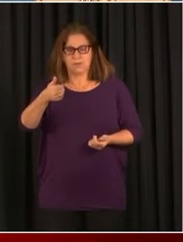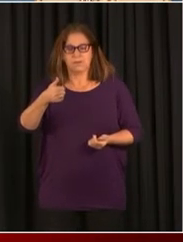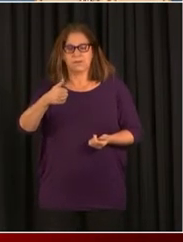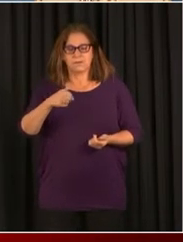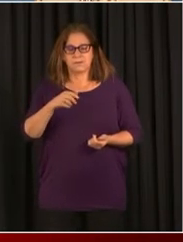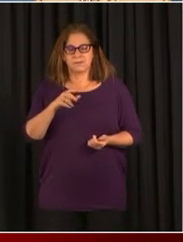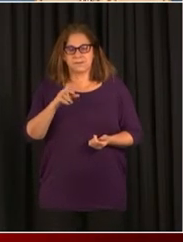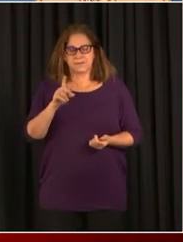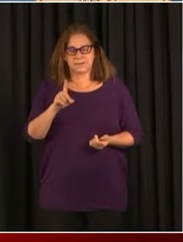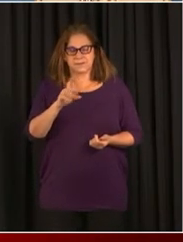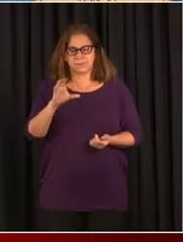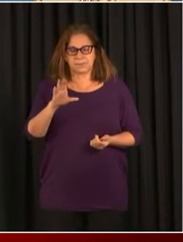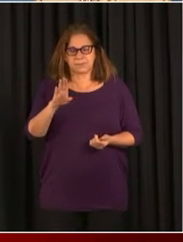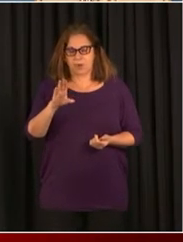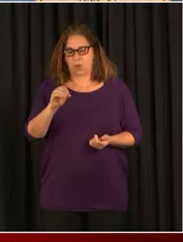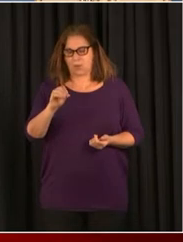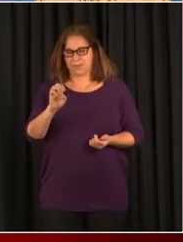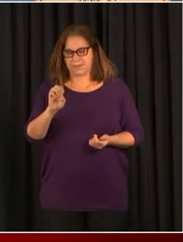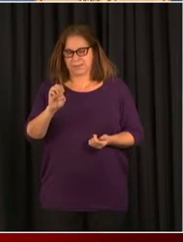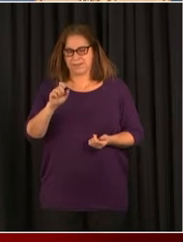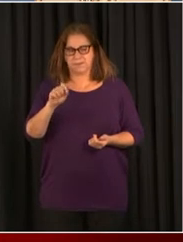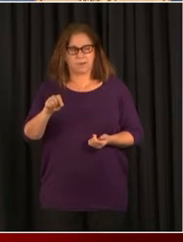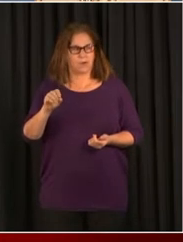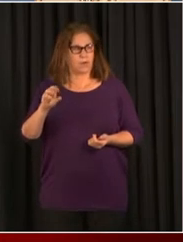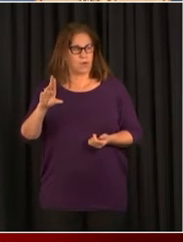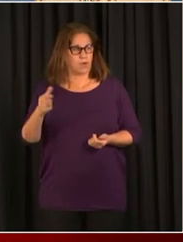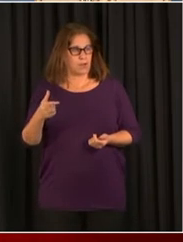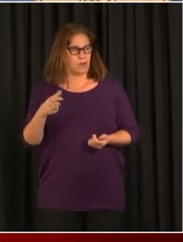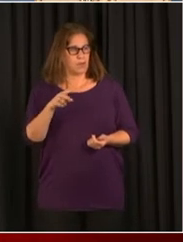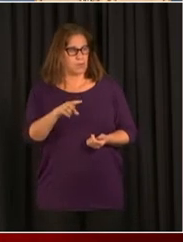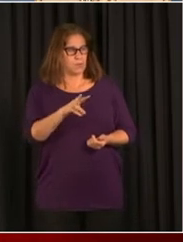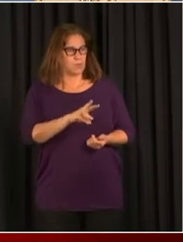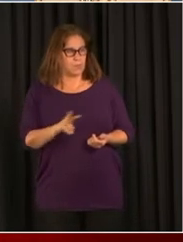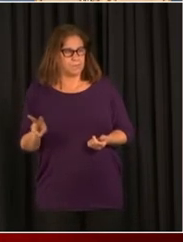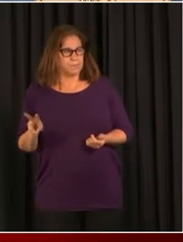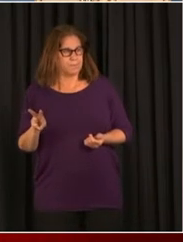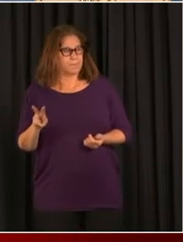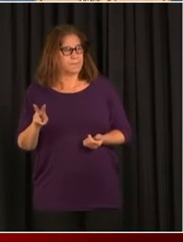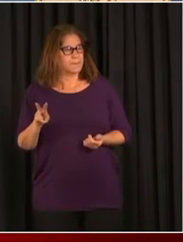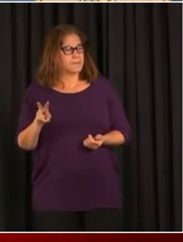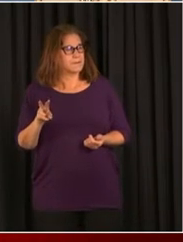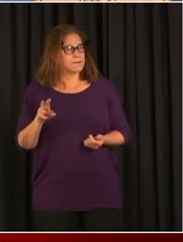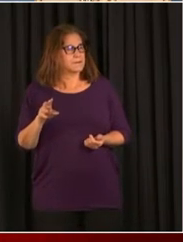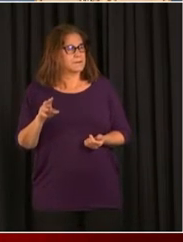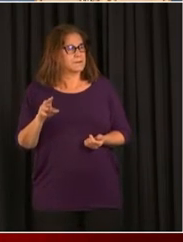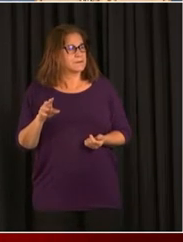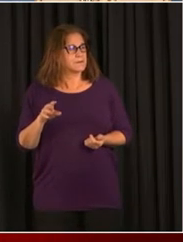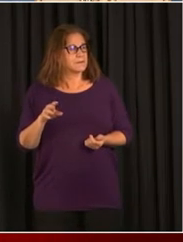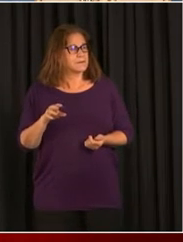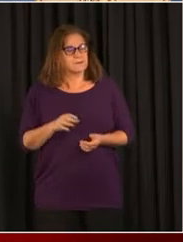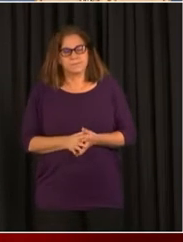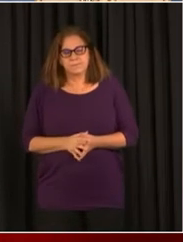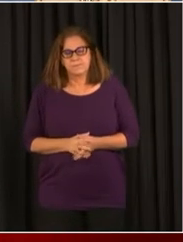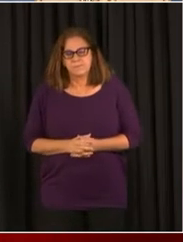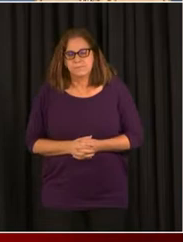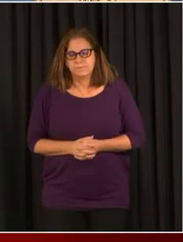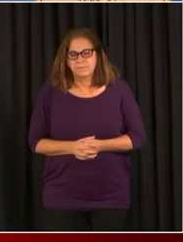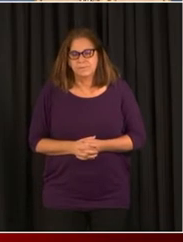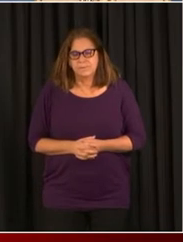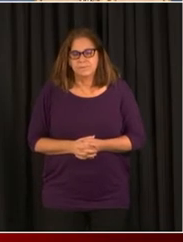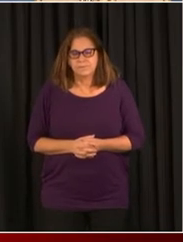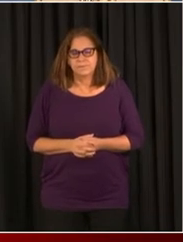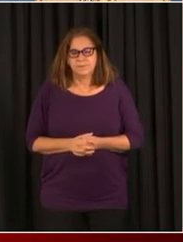dcboe.org. Those vote centers are also available for Election Day, which is next